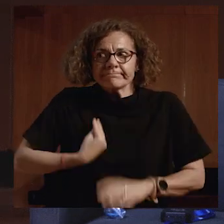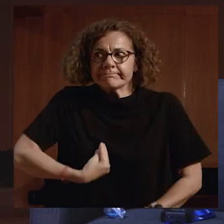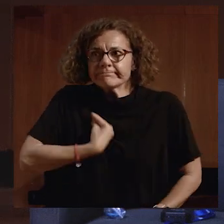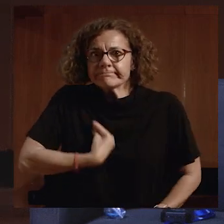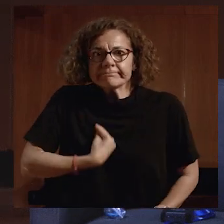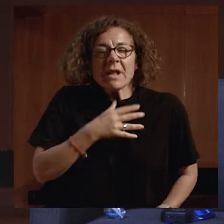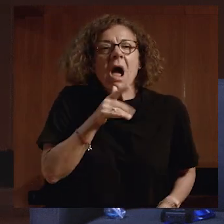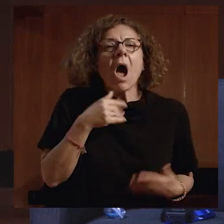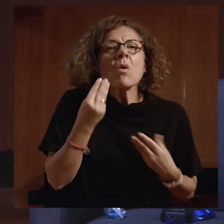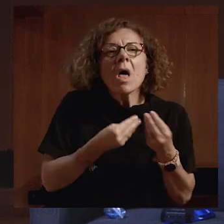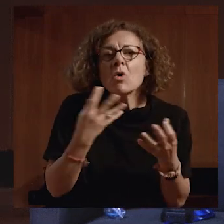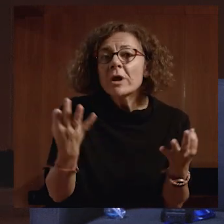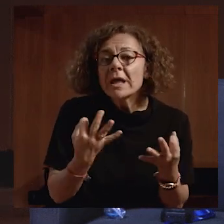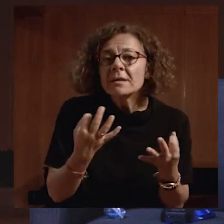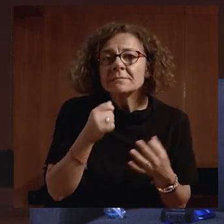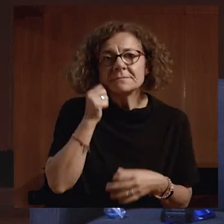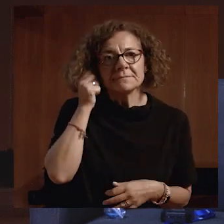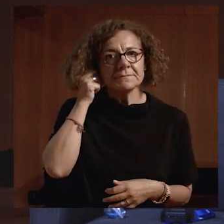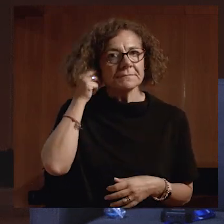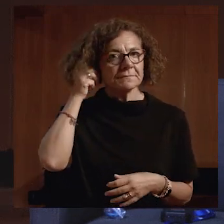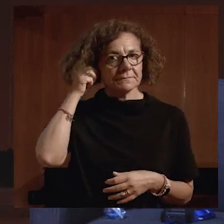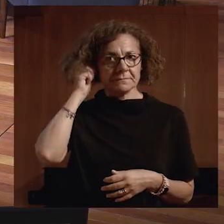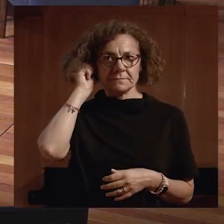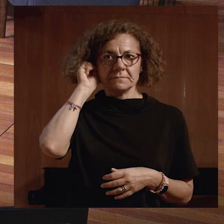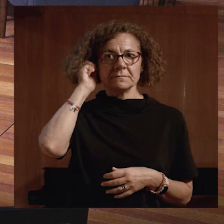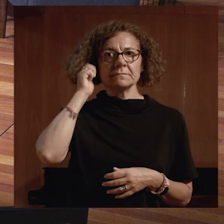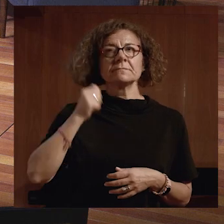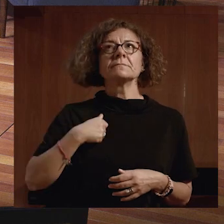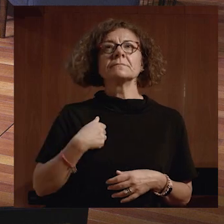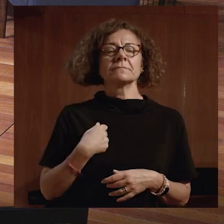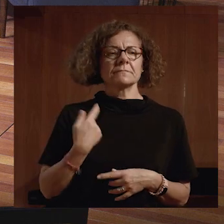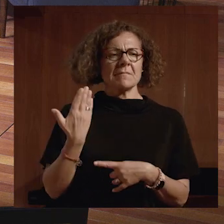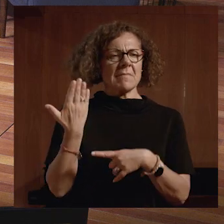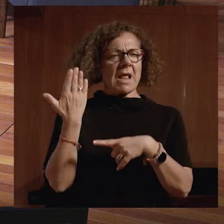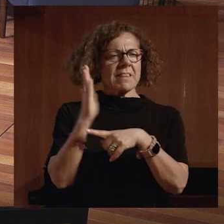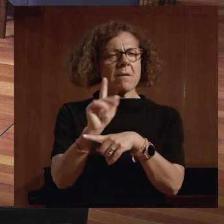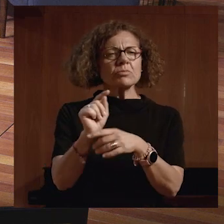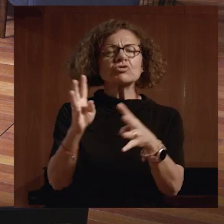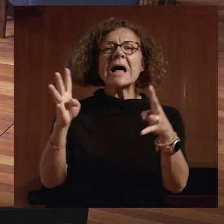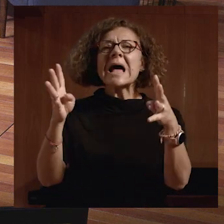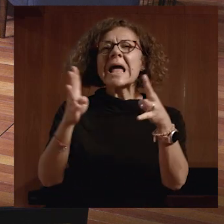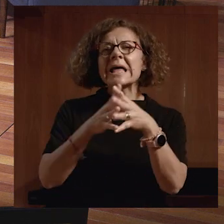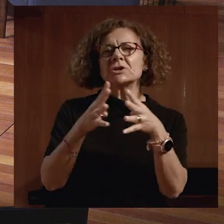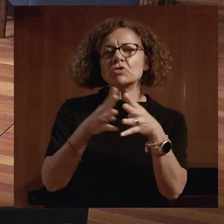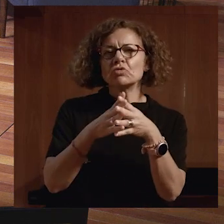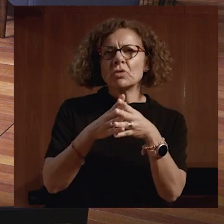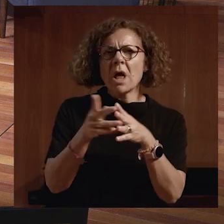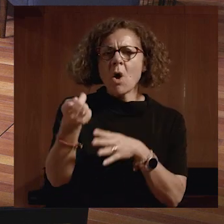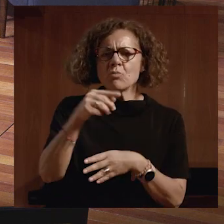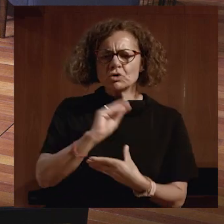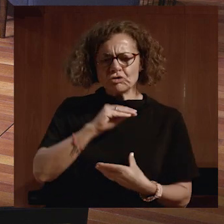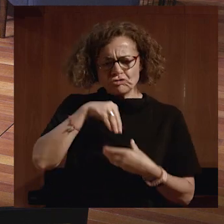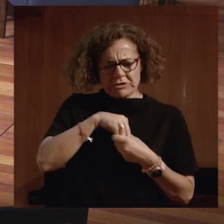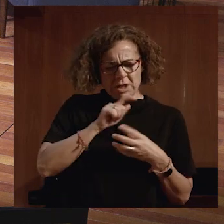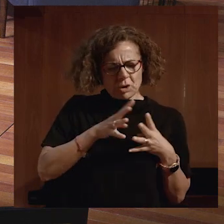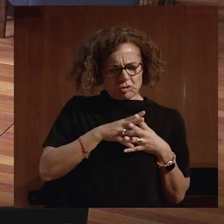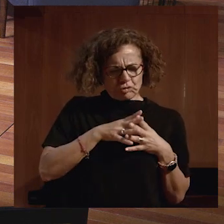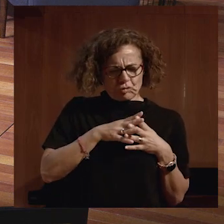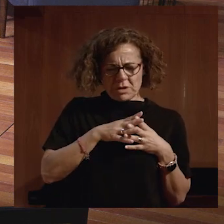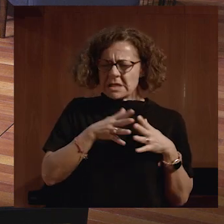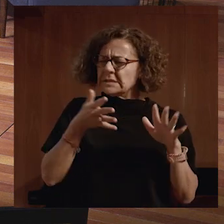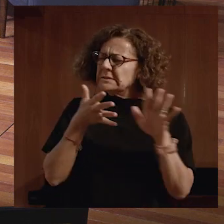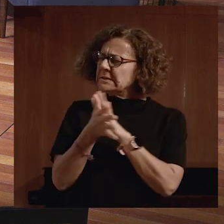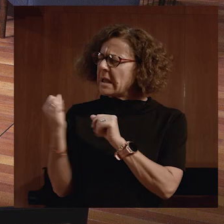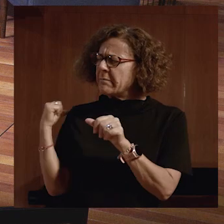Give yourself a structure. You've been part of a structure. you've always fitted into a course. The most